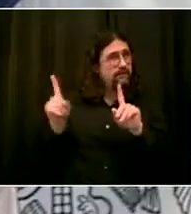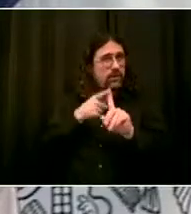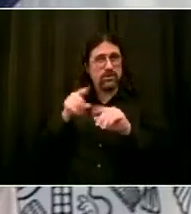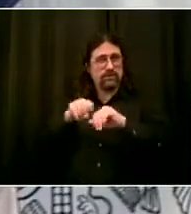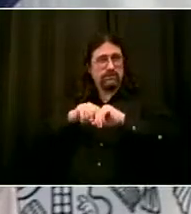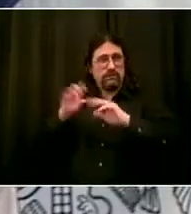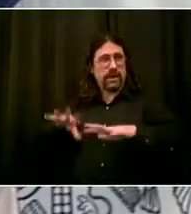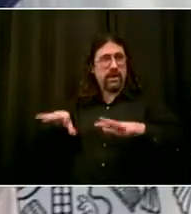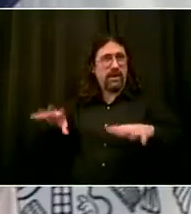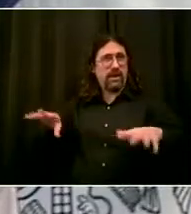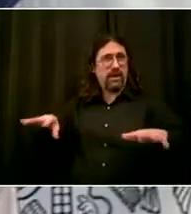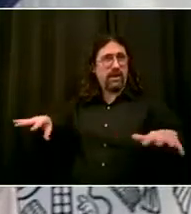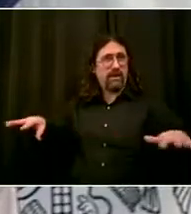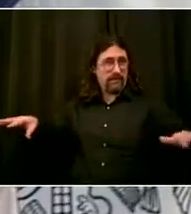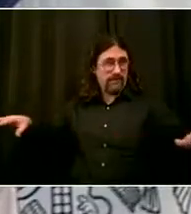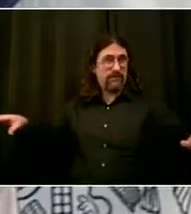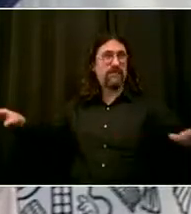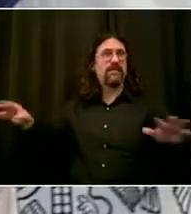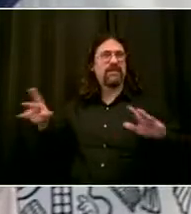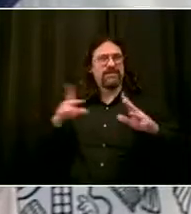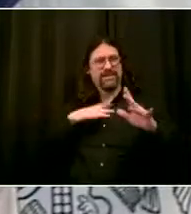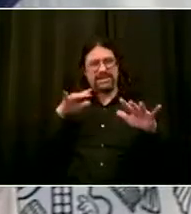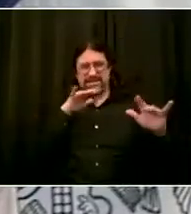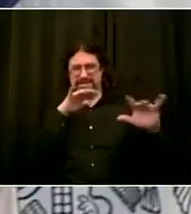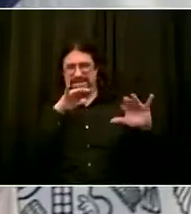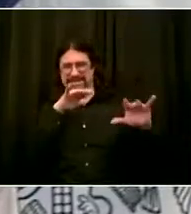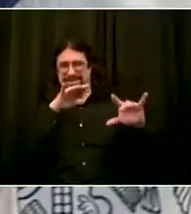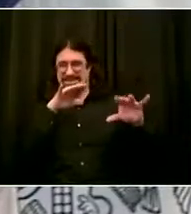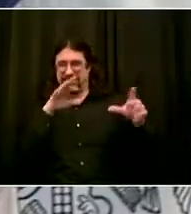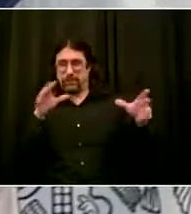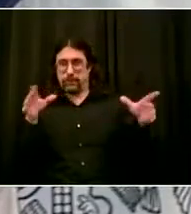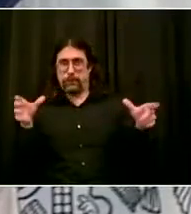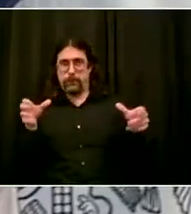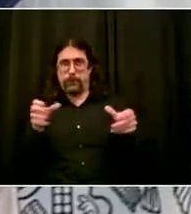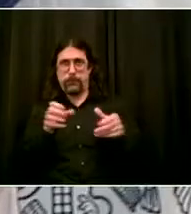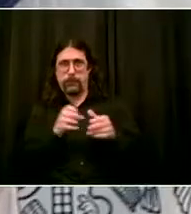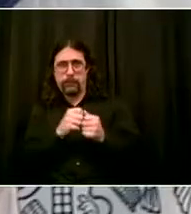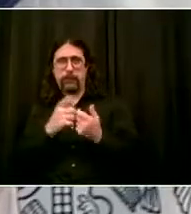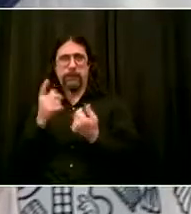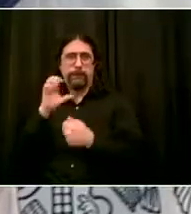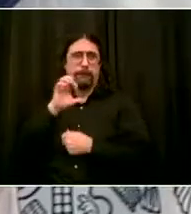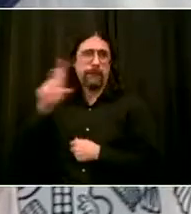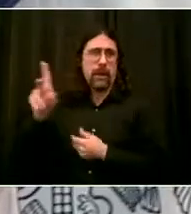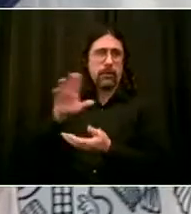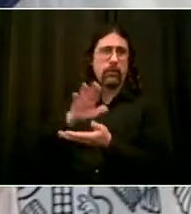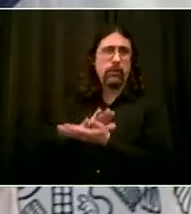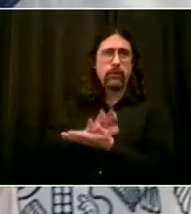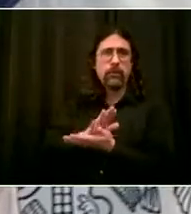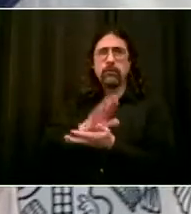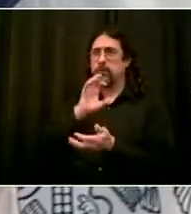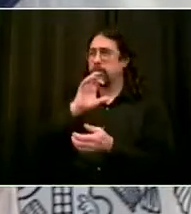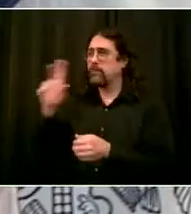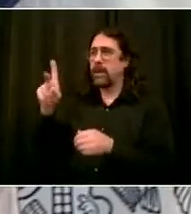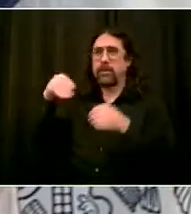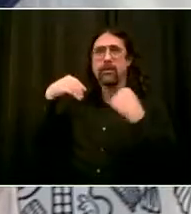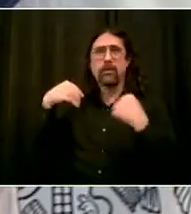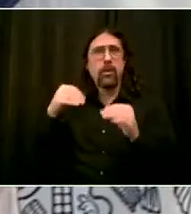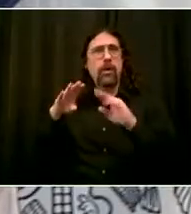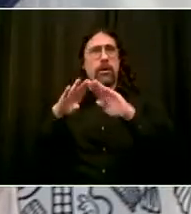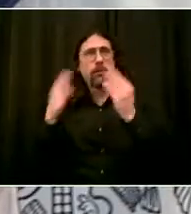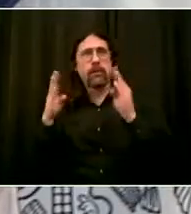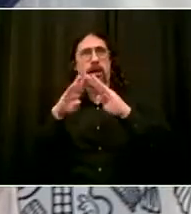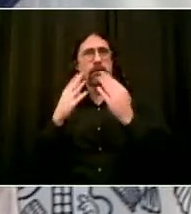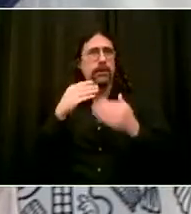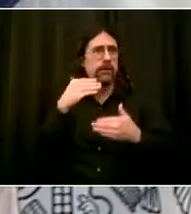Foxx people some encouragement because everyone's been working so hard to protect people's livelihoods and bring them back and it is having